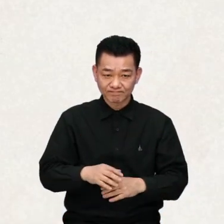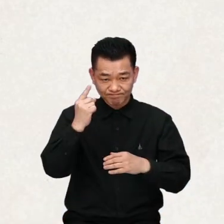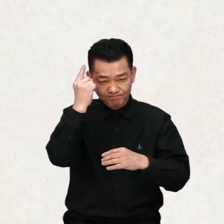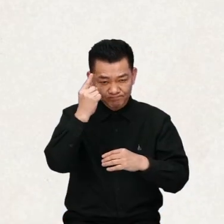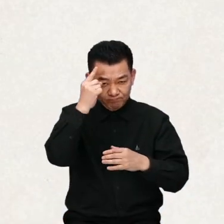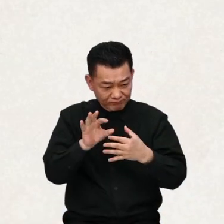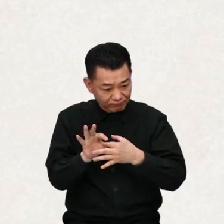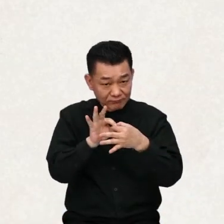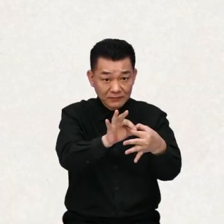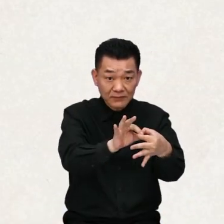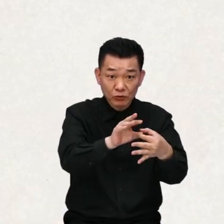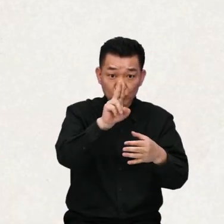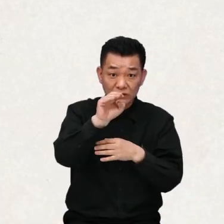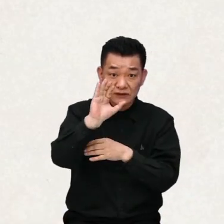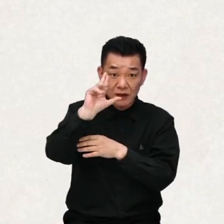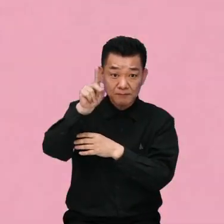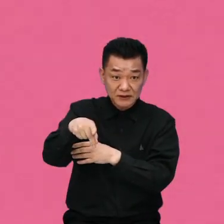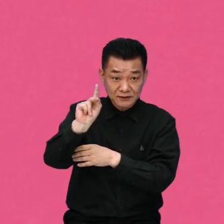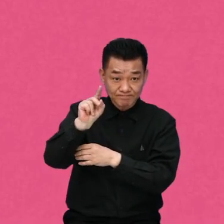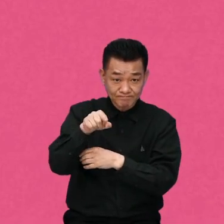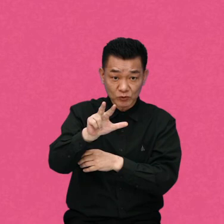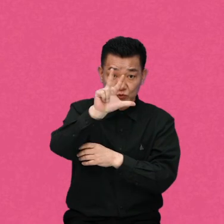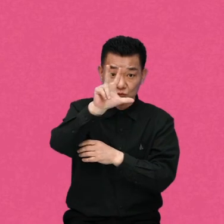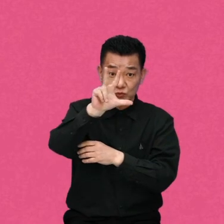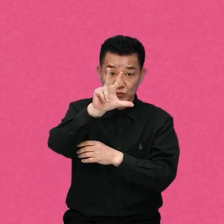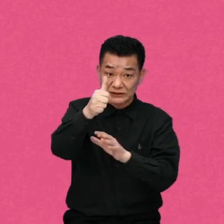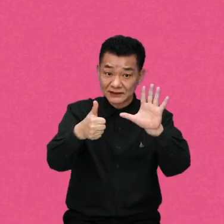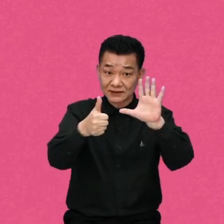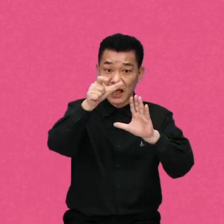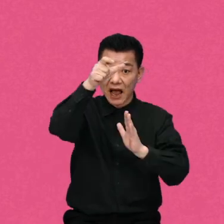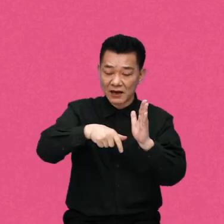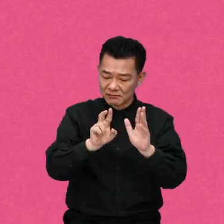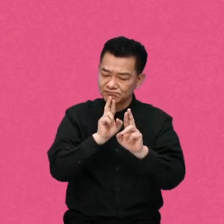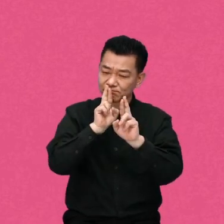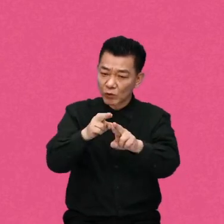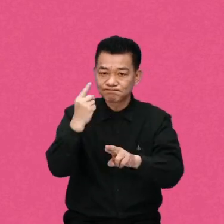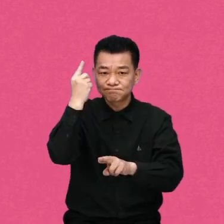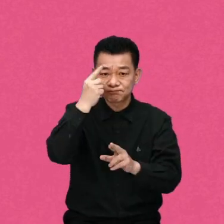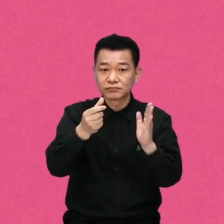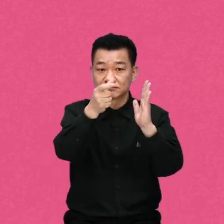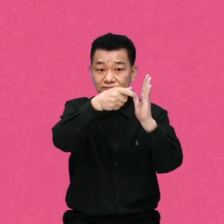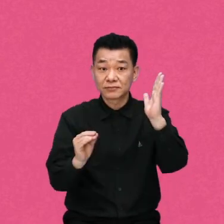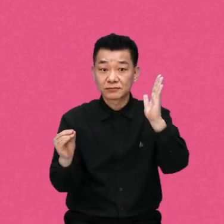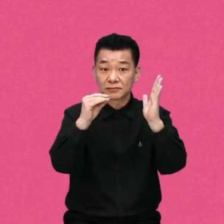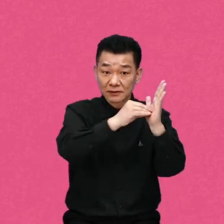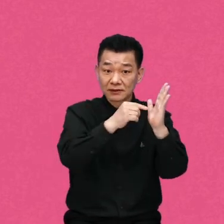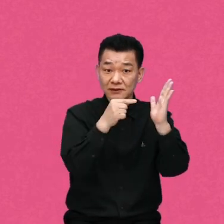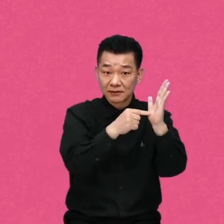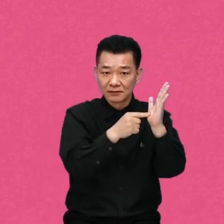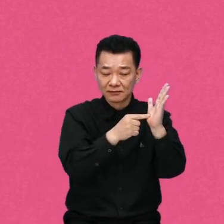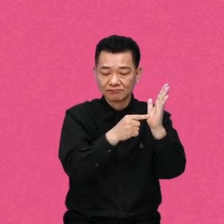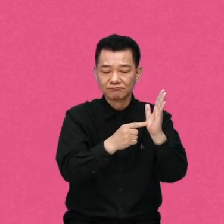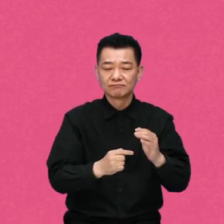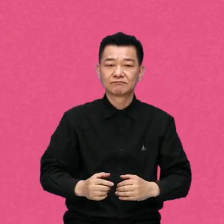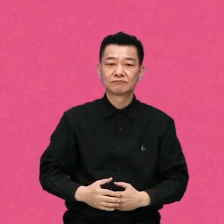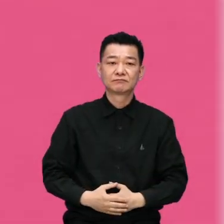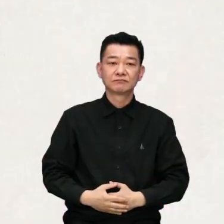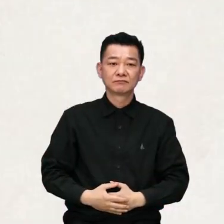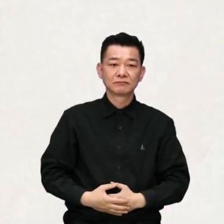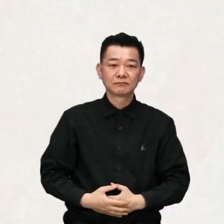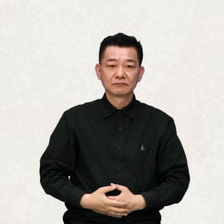Regarding the consideration, it is stipulated in the Article 36, Consideration of Reports on the UN